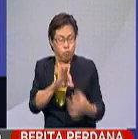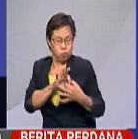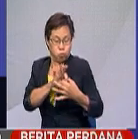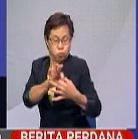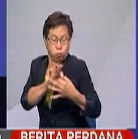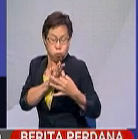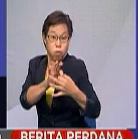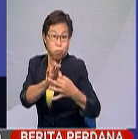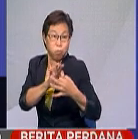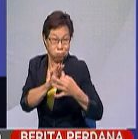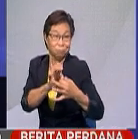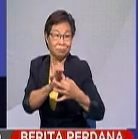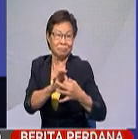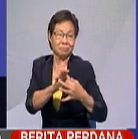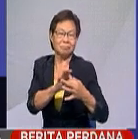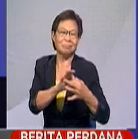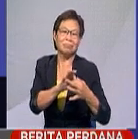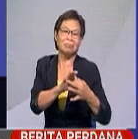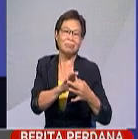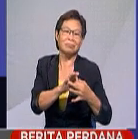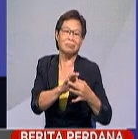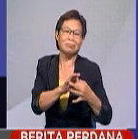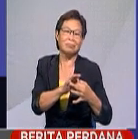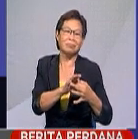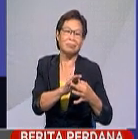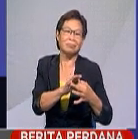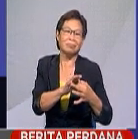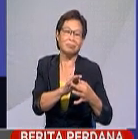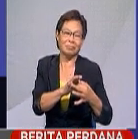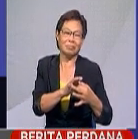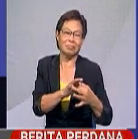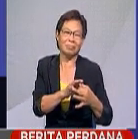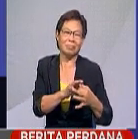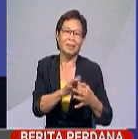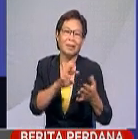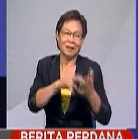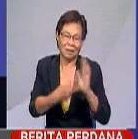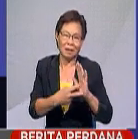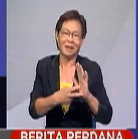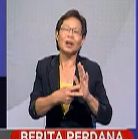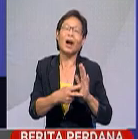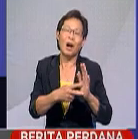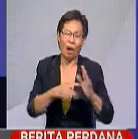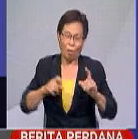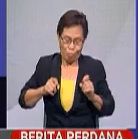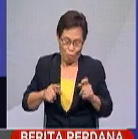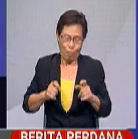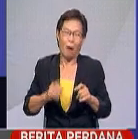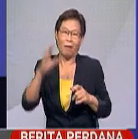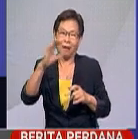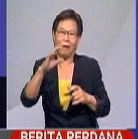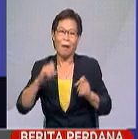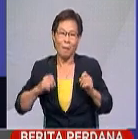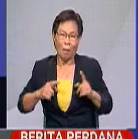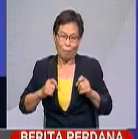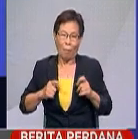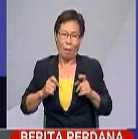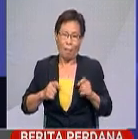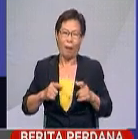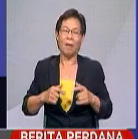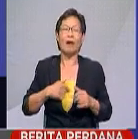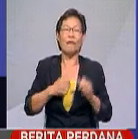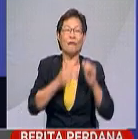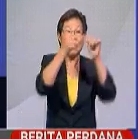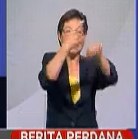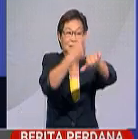down beyond the confines of private sectors. During my first stint as the Prime